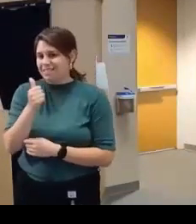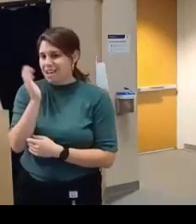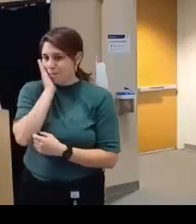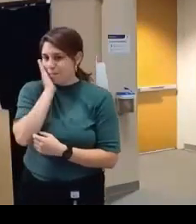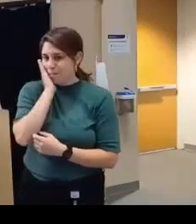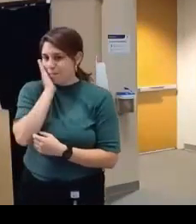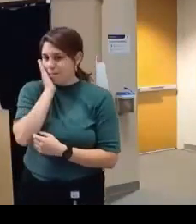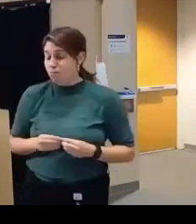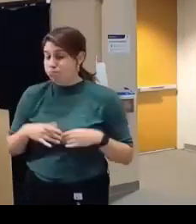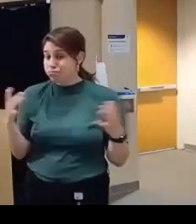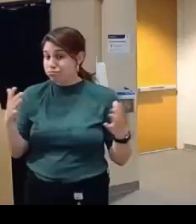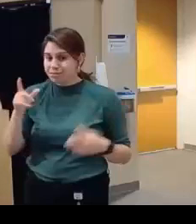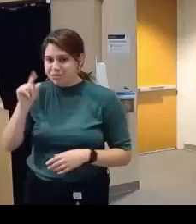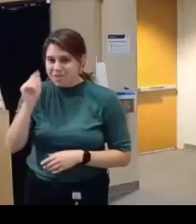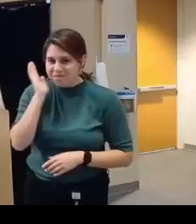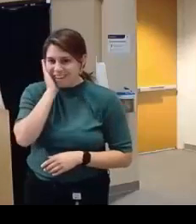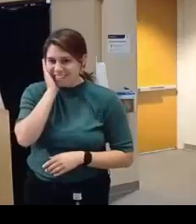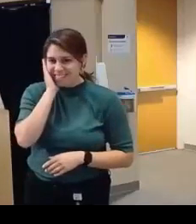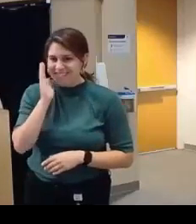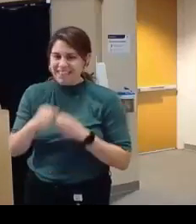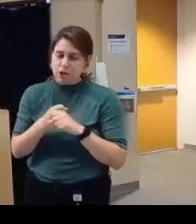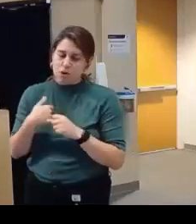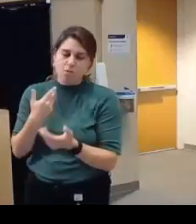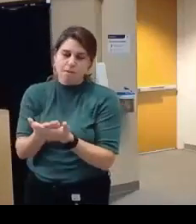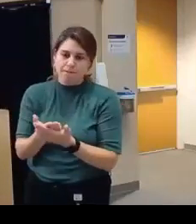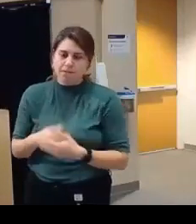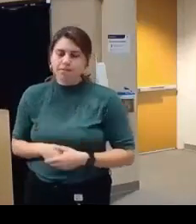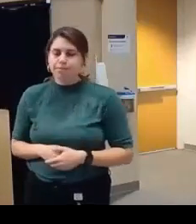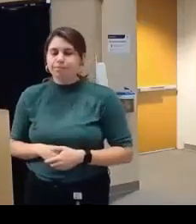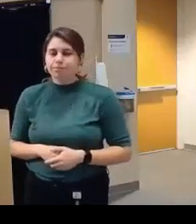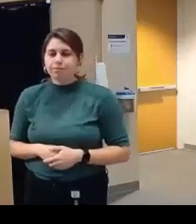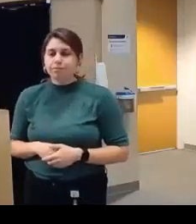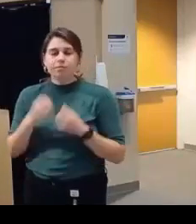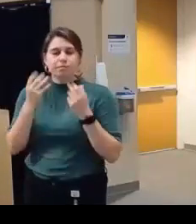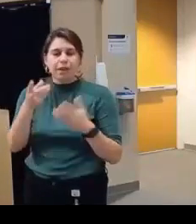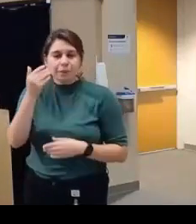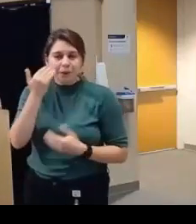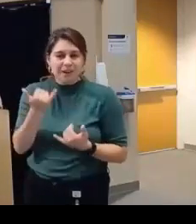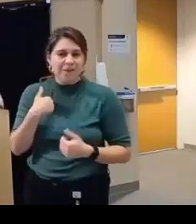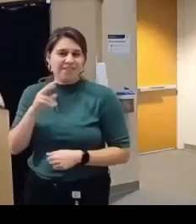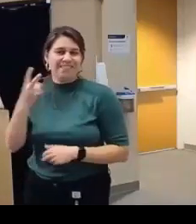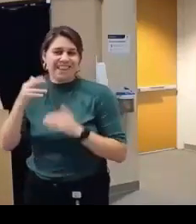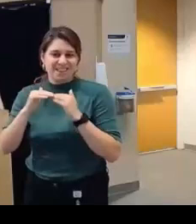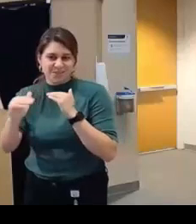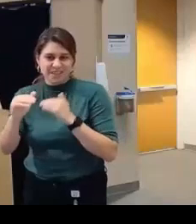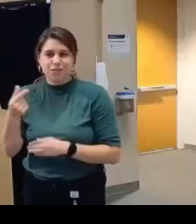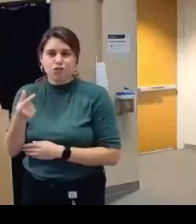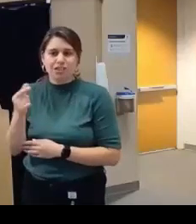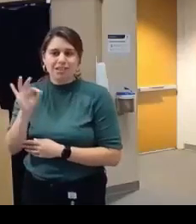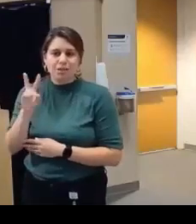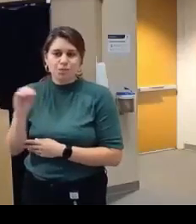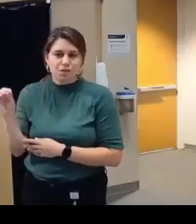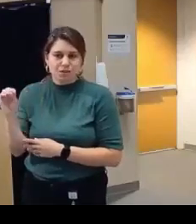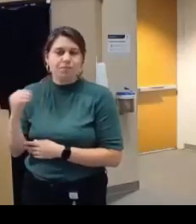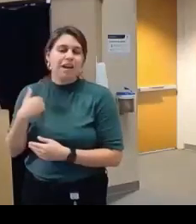and quickly went up to 20 beds, actually the year that I arrived here. And as many of you know, we now have a second unit, G92,